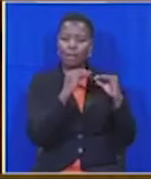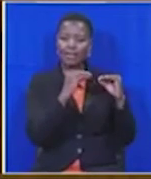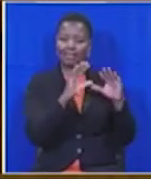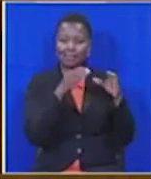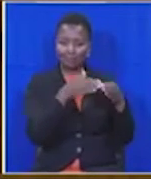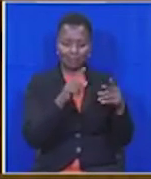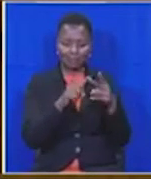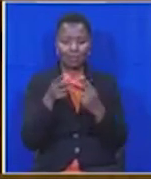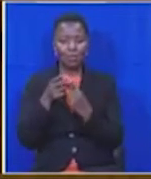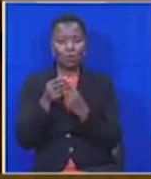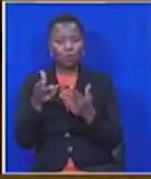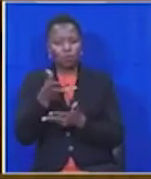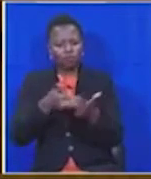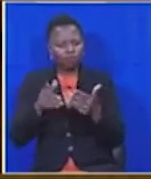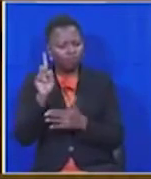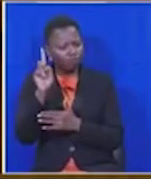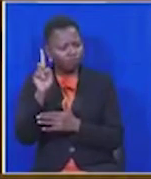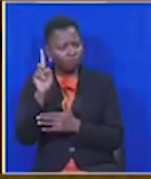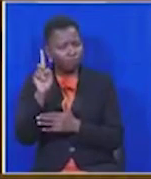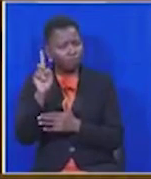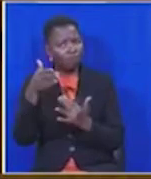find areas of collective action.